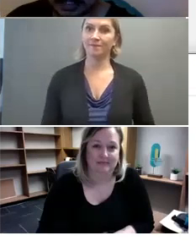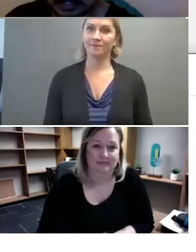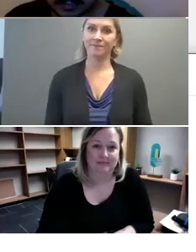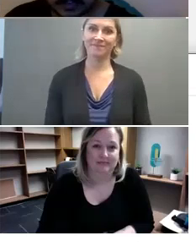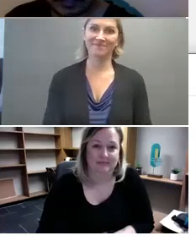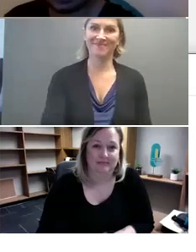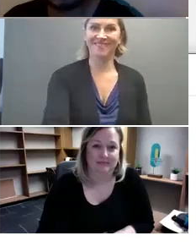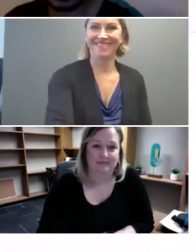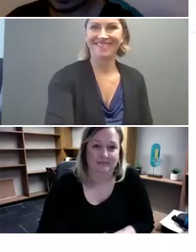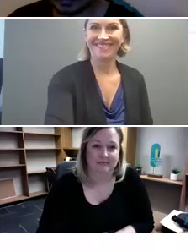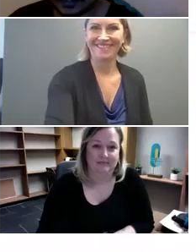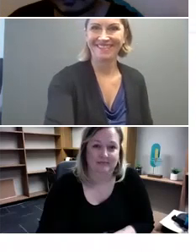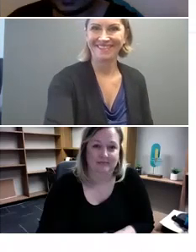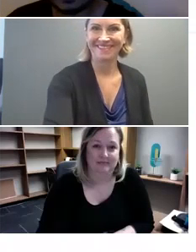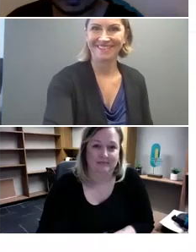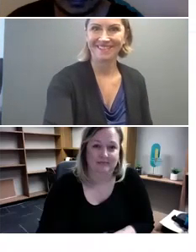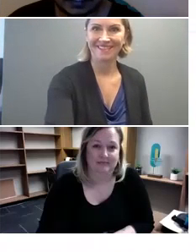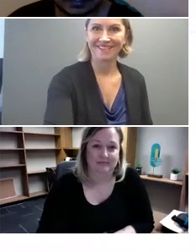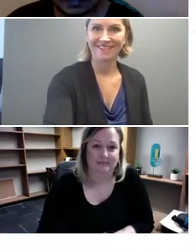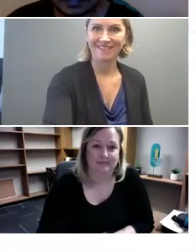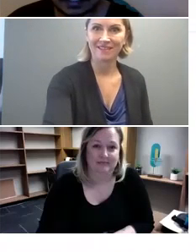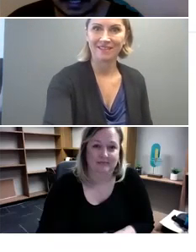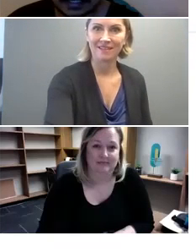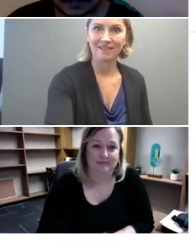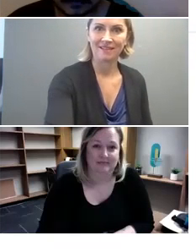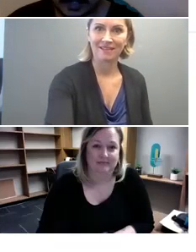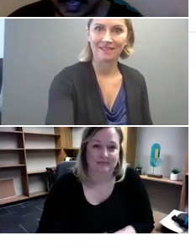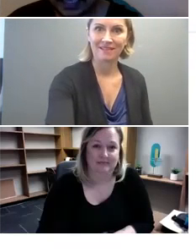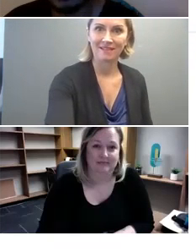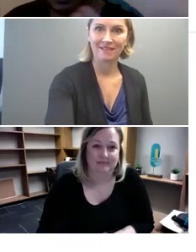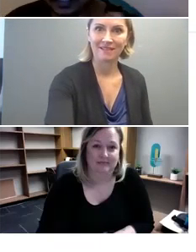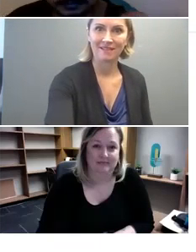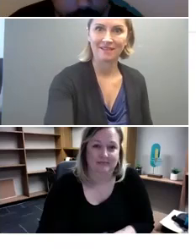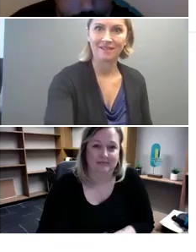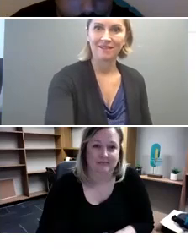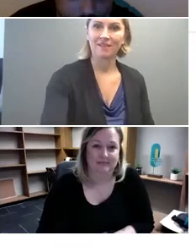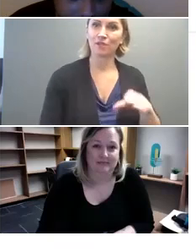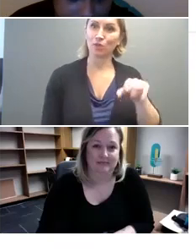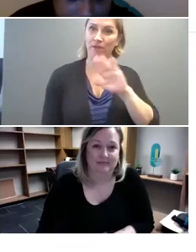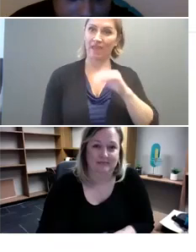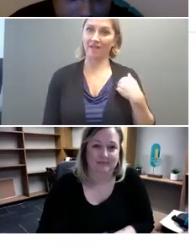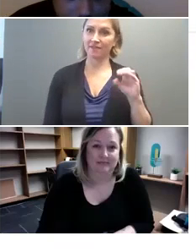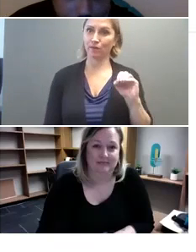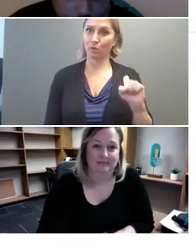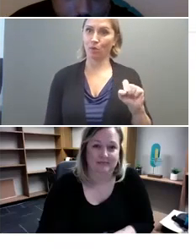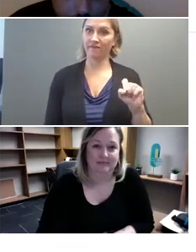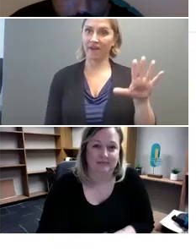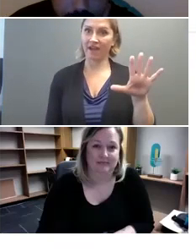Yes. So we have 0.5, and in this case we have in